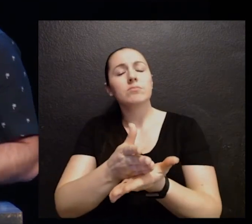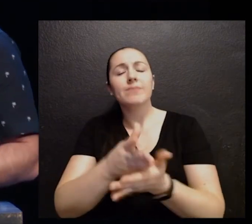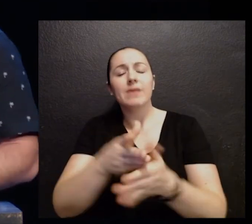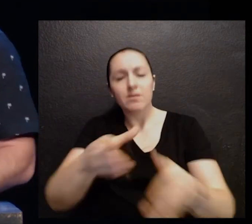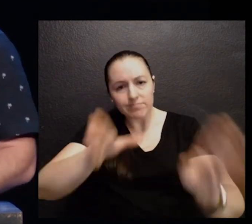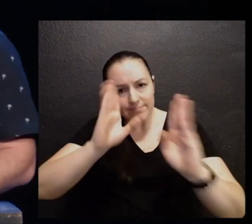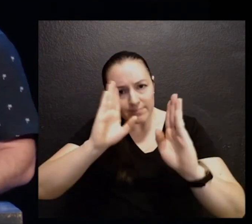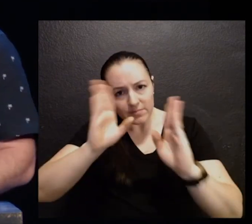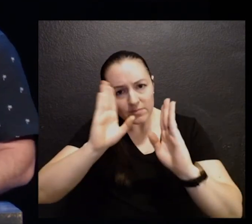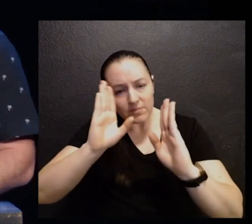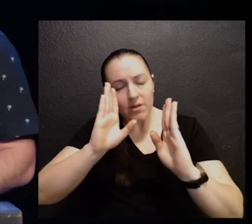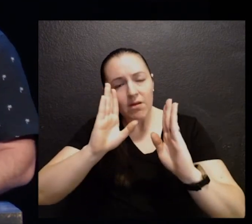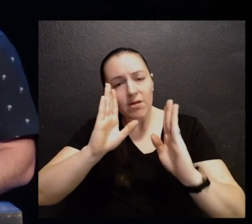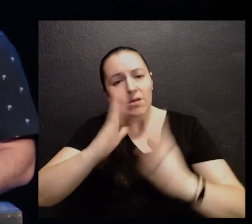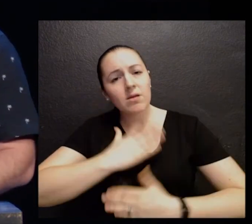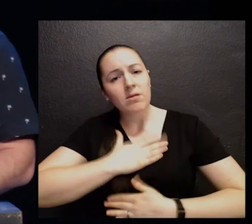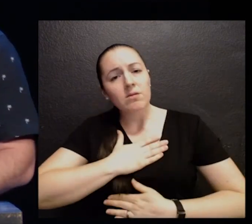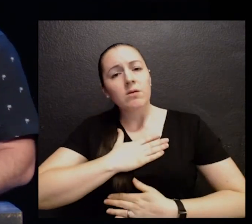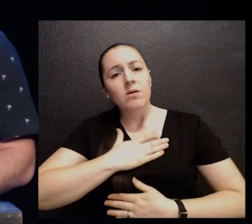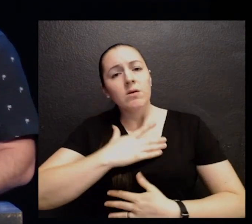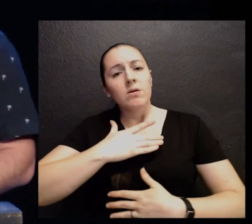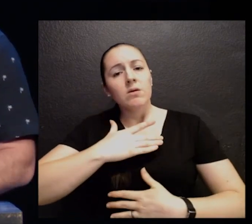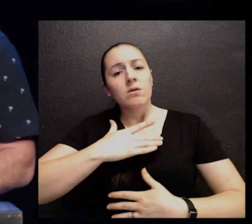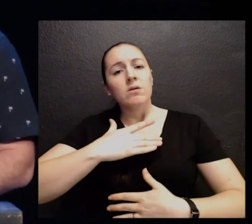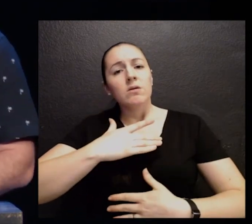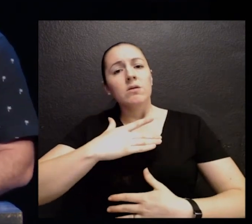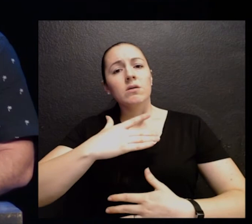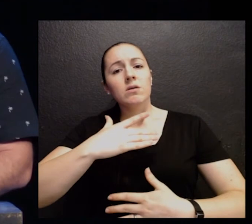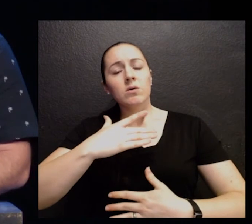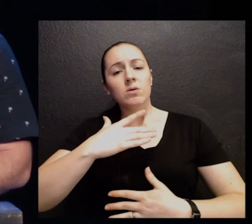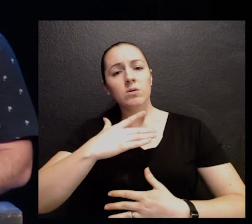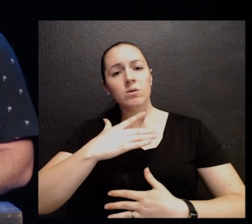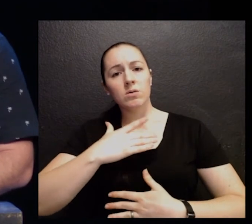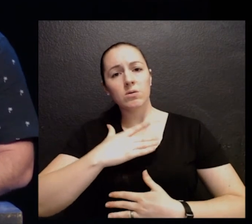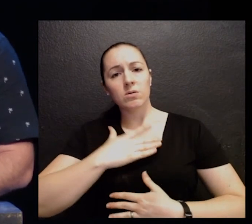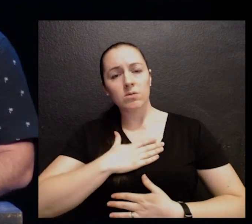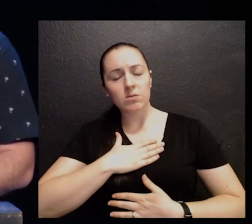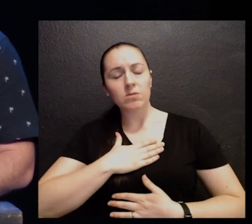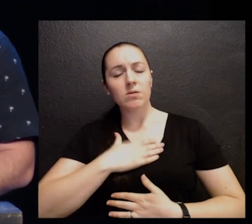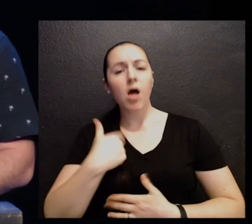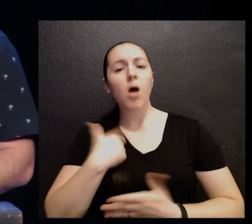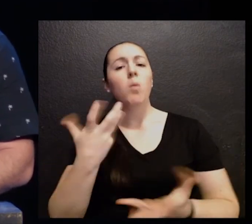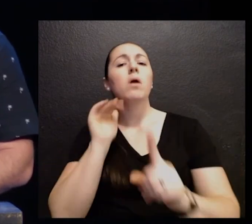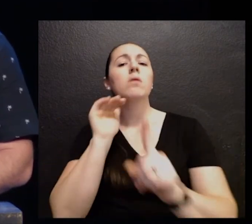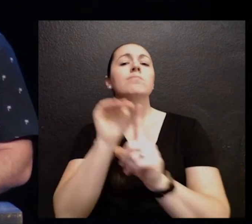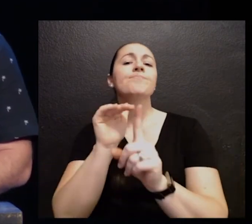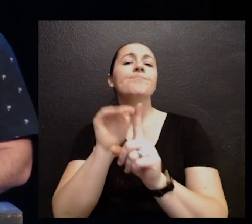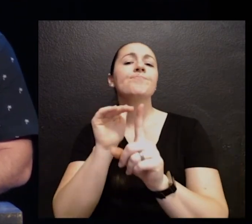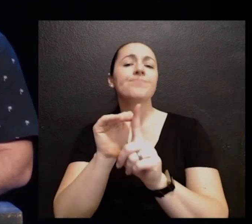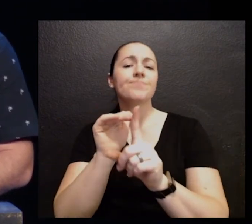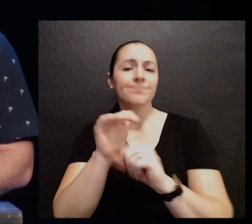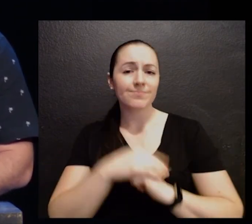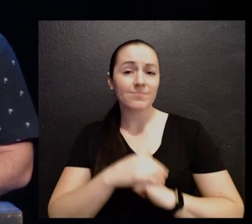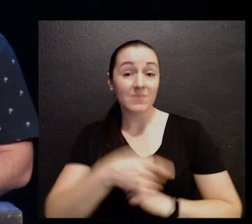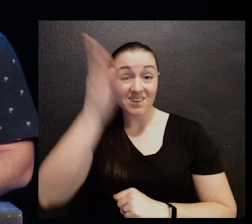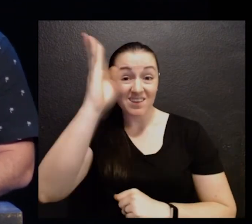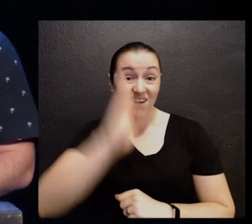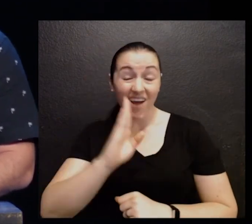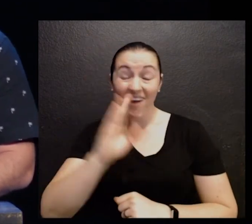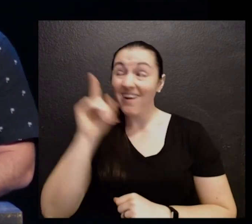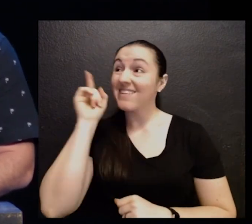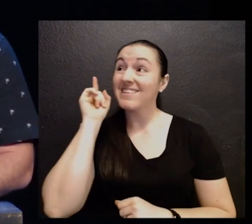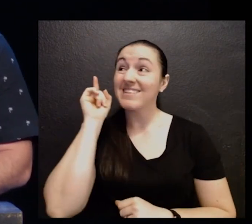and take a breath. And I want to remind you that God